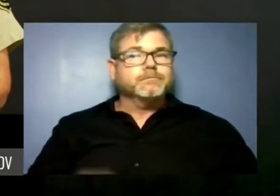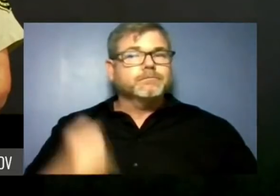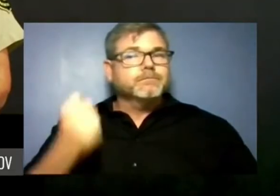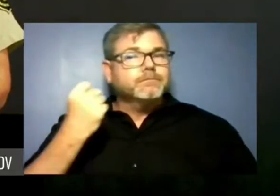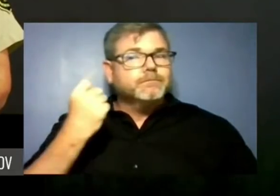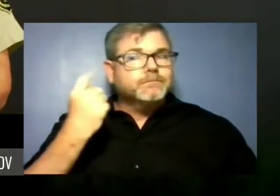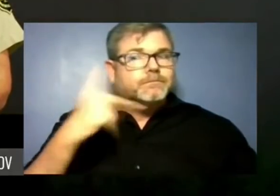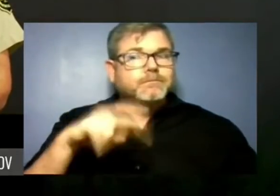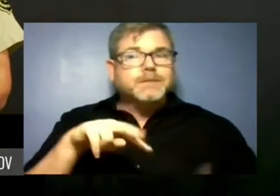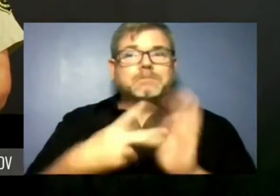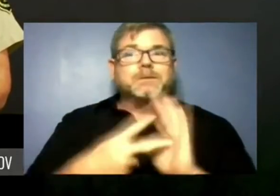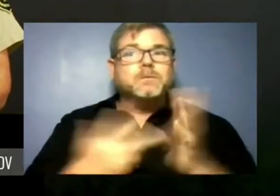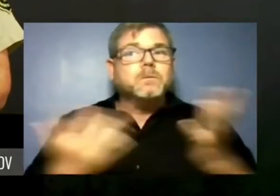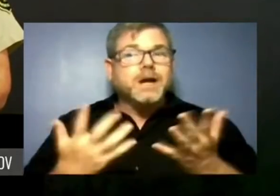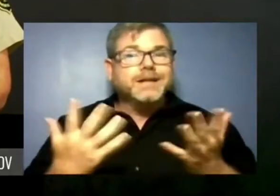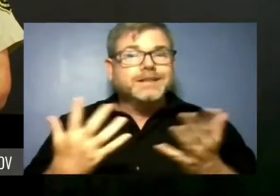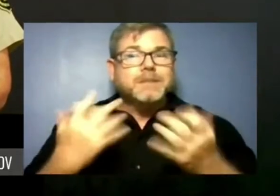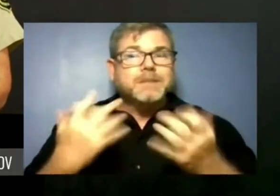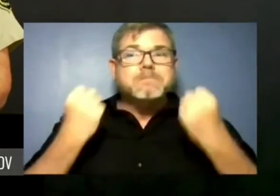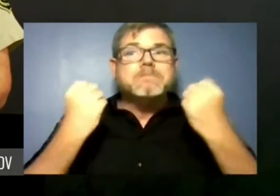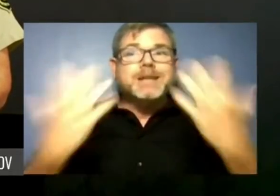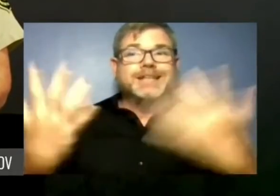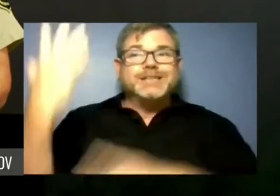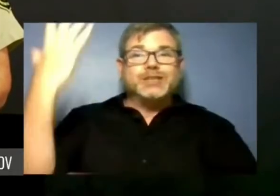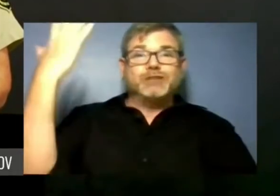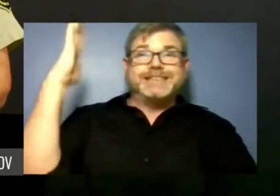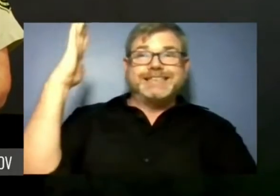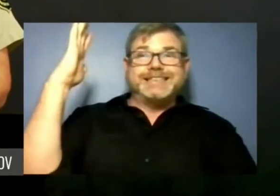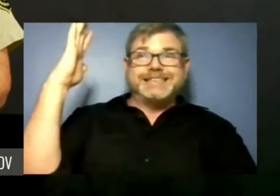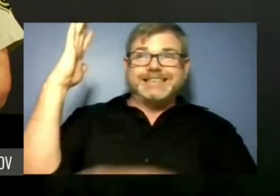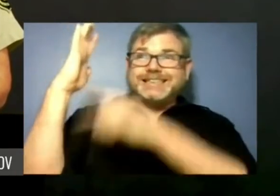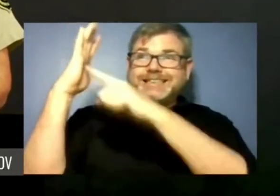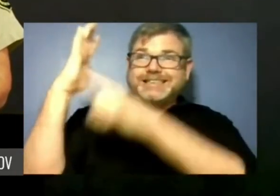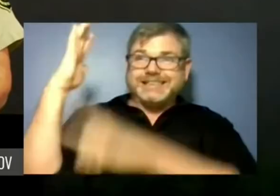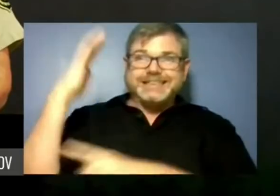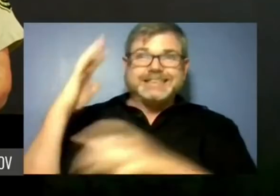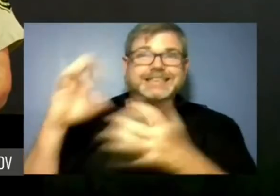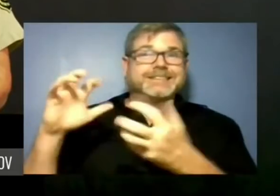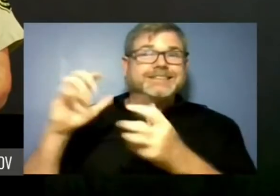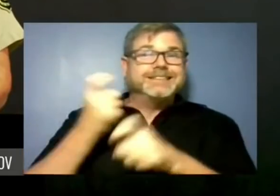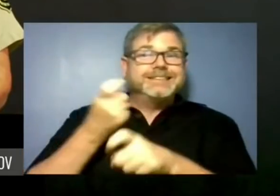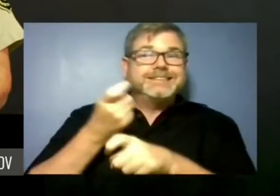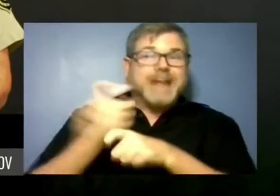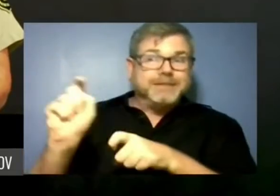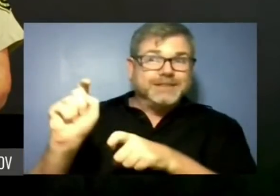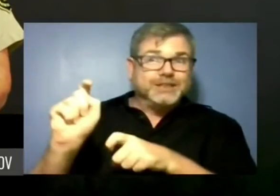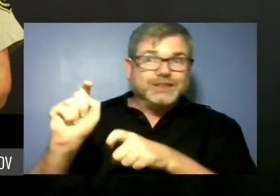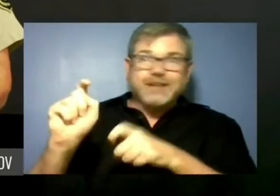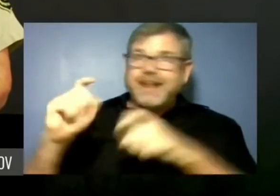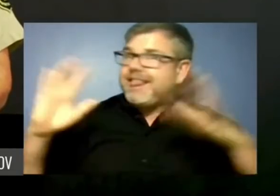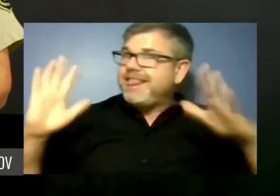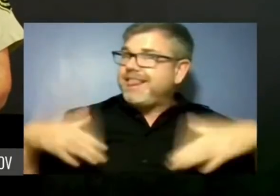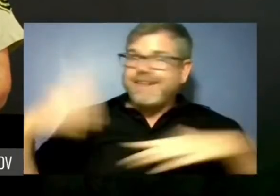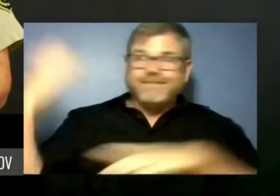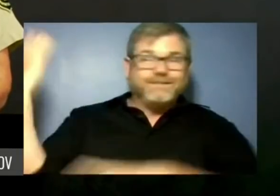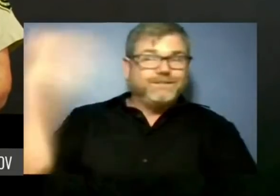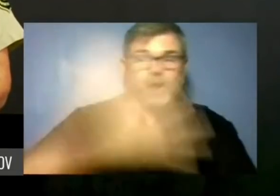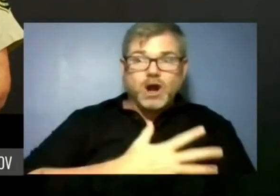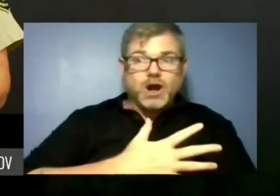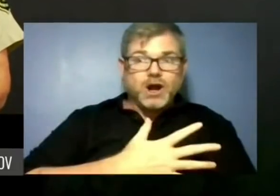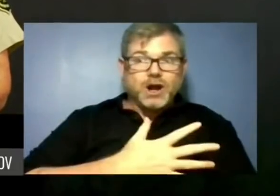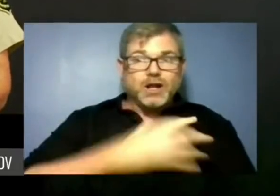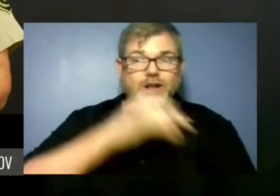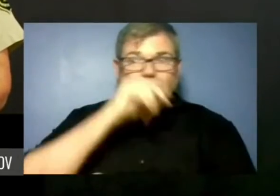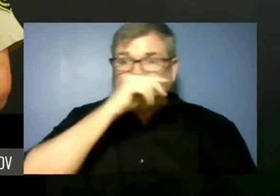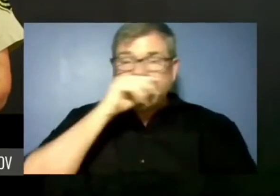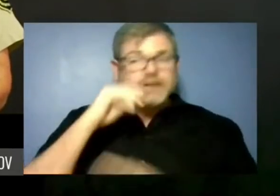just be careful when you're going into those areas and make sure that you look around before you go in. If you stop in the road to look at